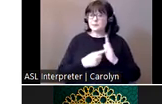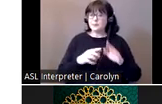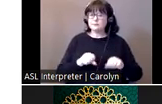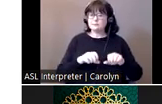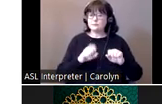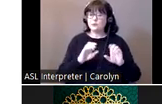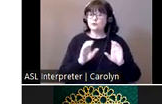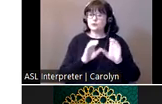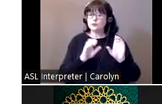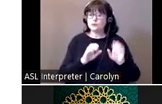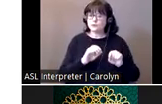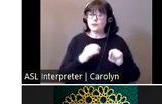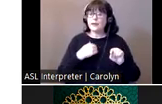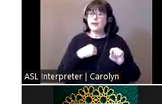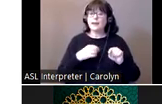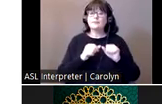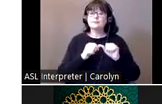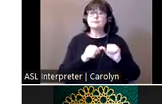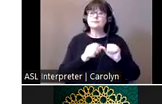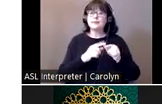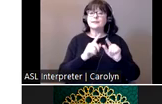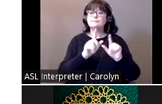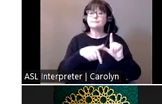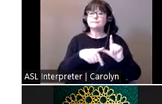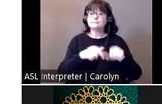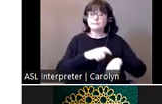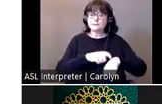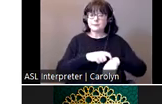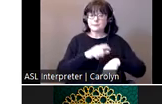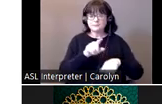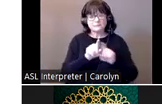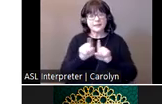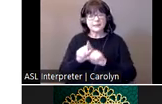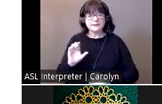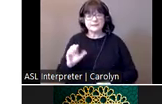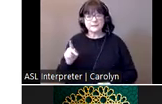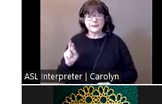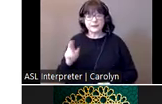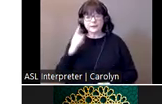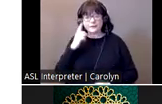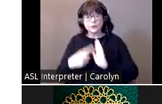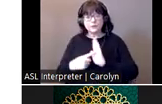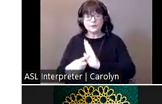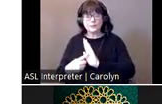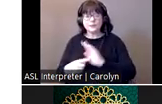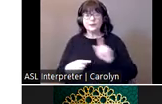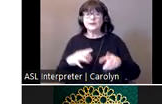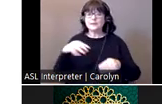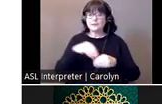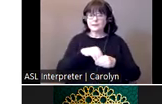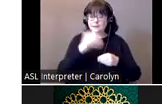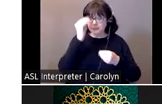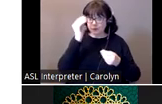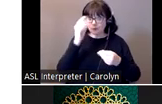aid example, that expires after a certain length of time. So this data that's inside the badge is called metadata, and